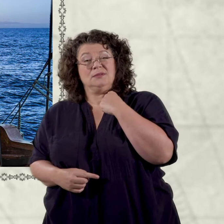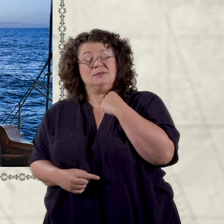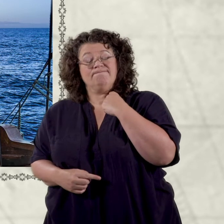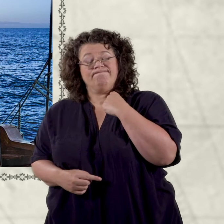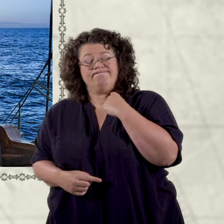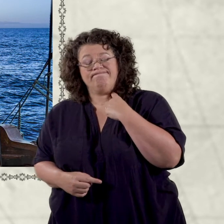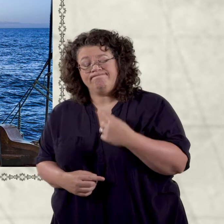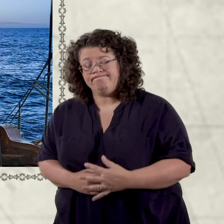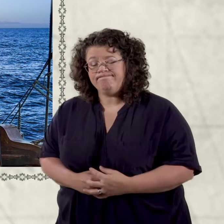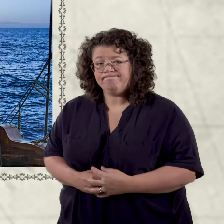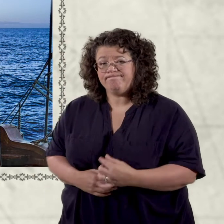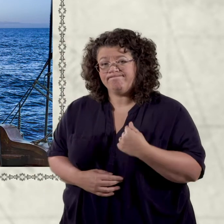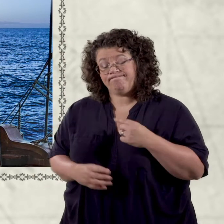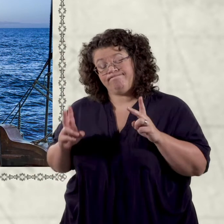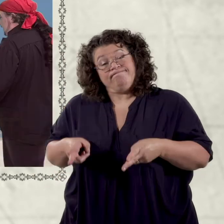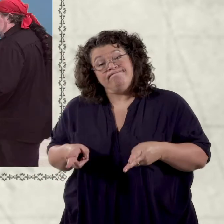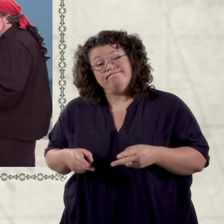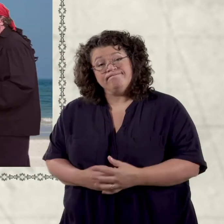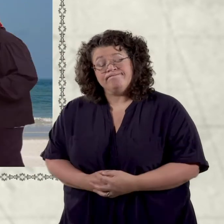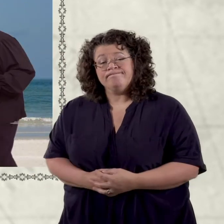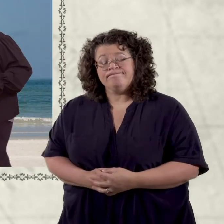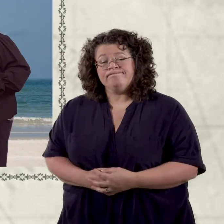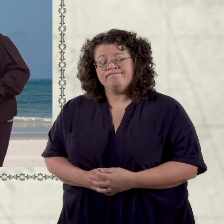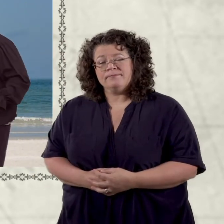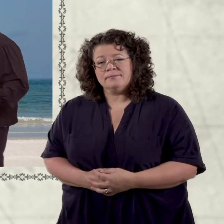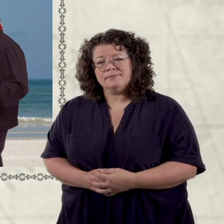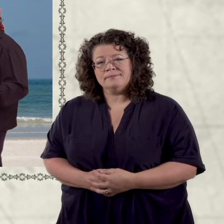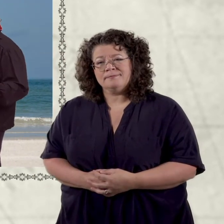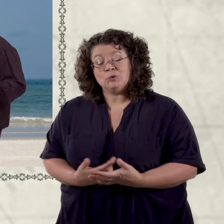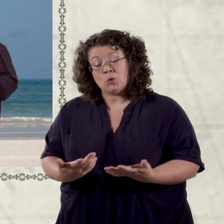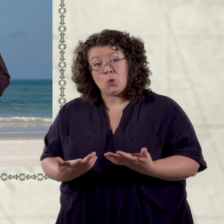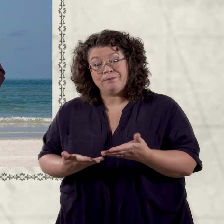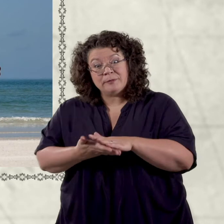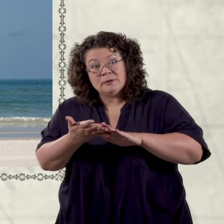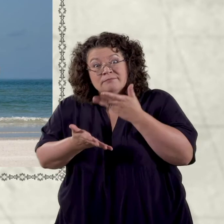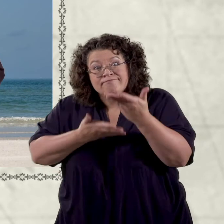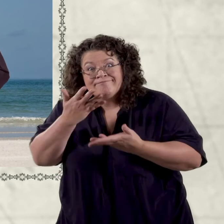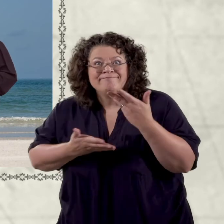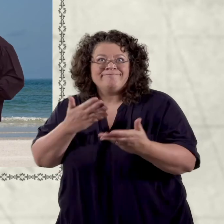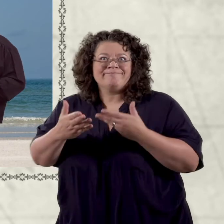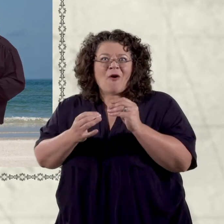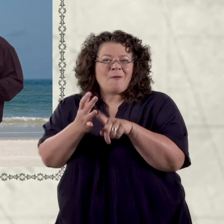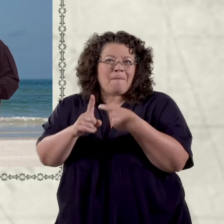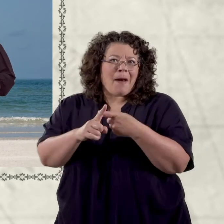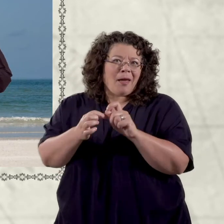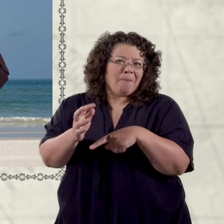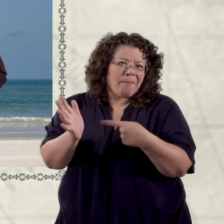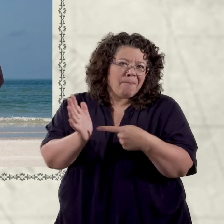and killed by Captain Ogle. So, the adventures of Black Bart